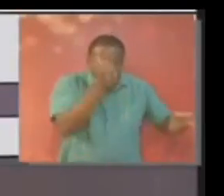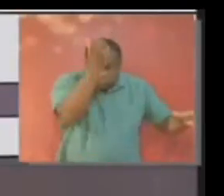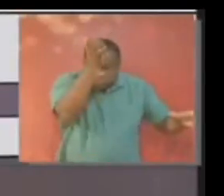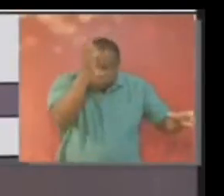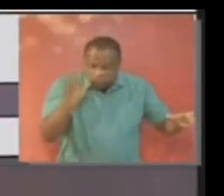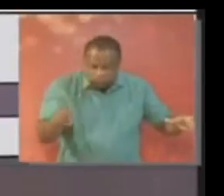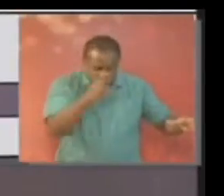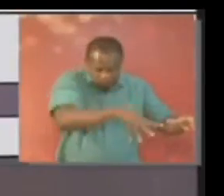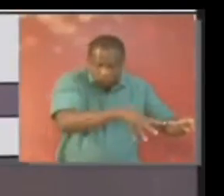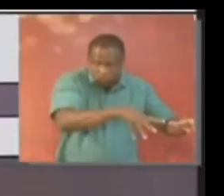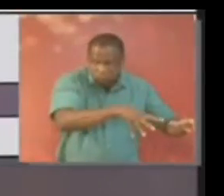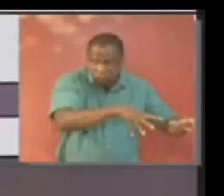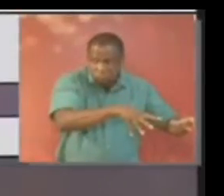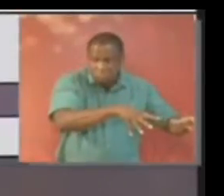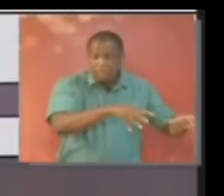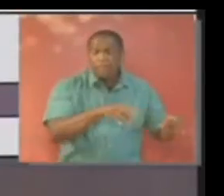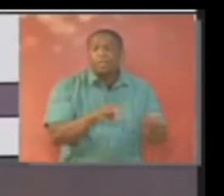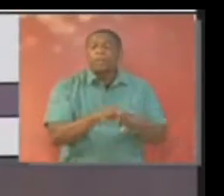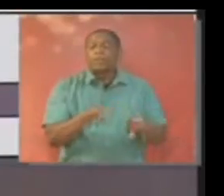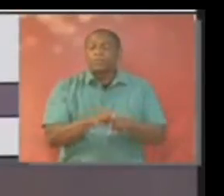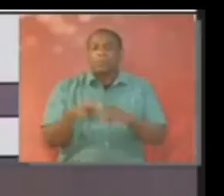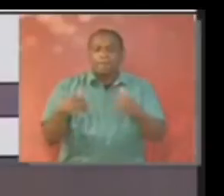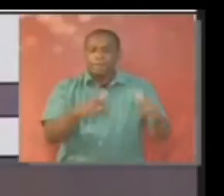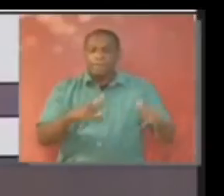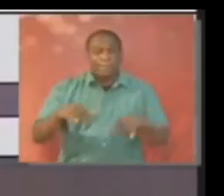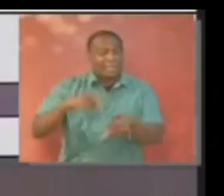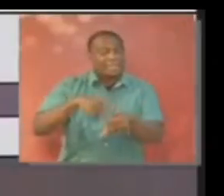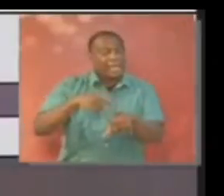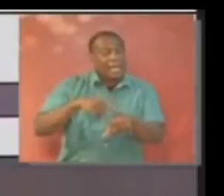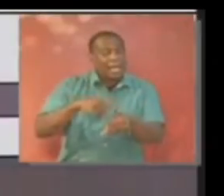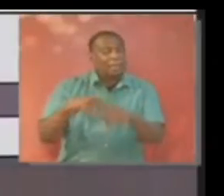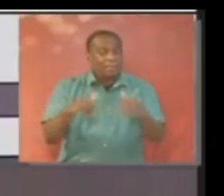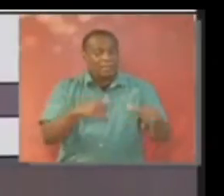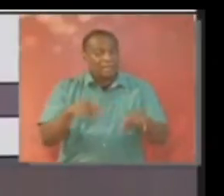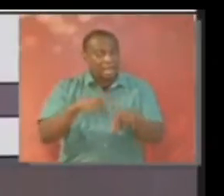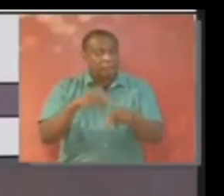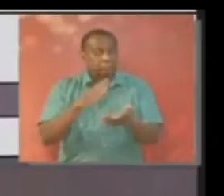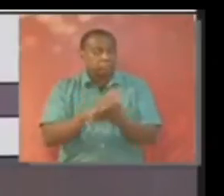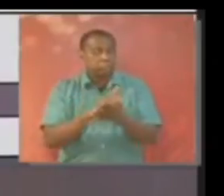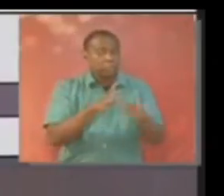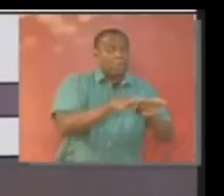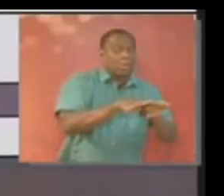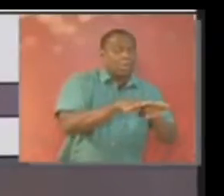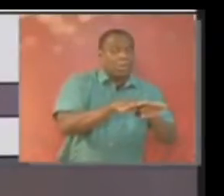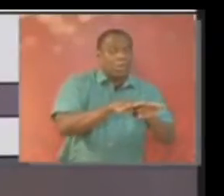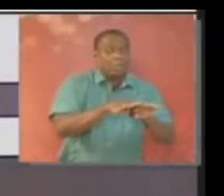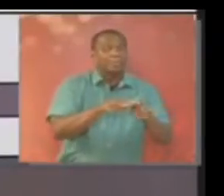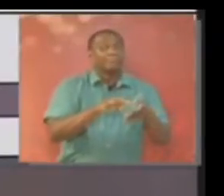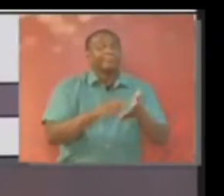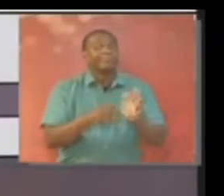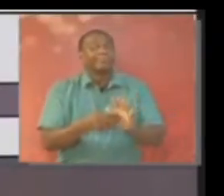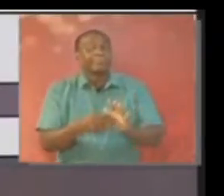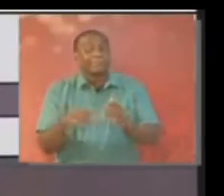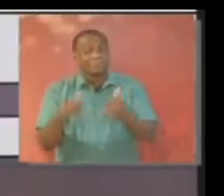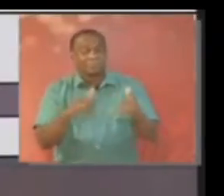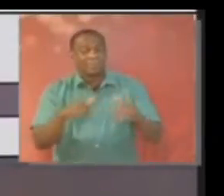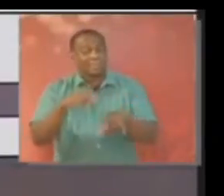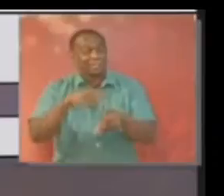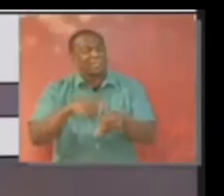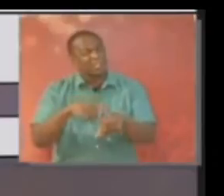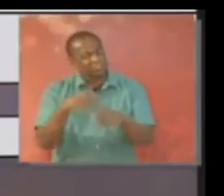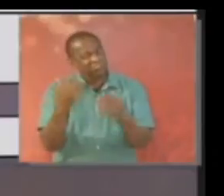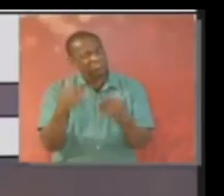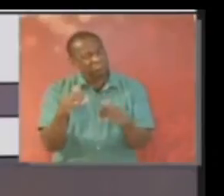in-person playtime that our kids would want to be doing now that school is out. So the first thing is to limit as much